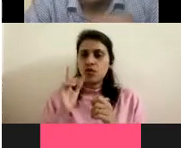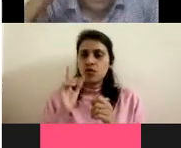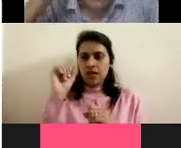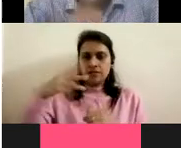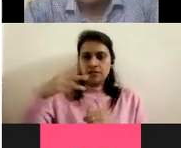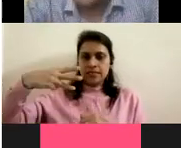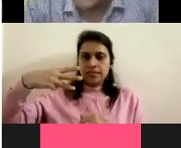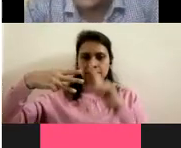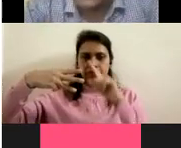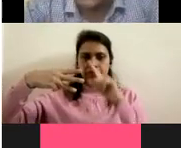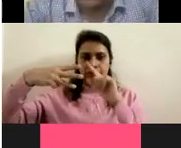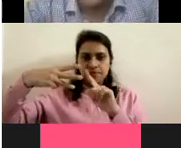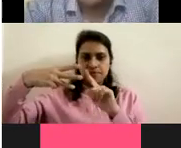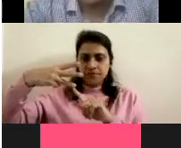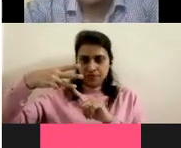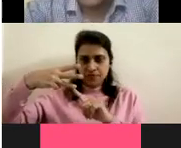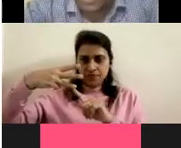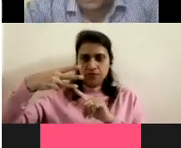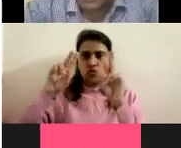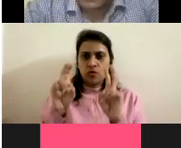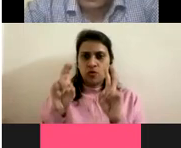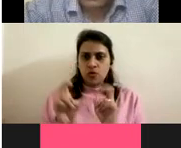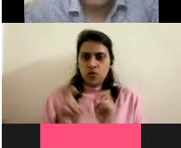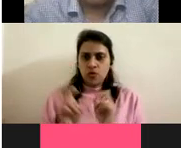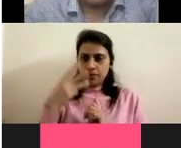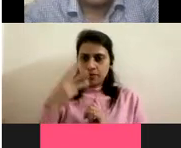would break this group into three.